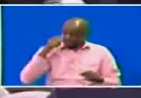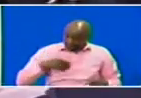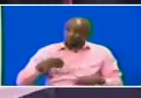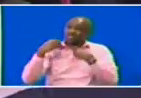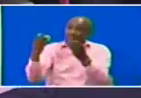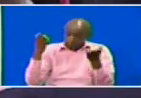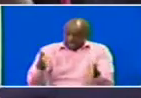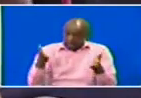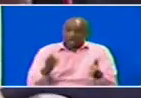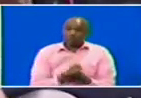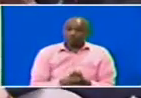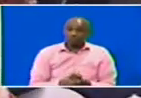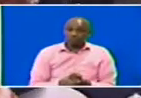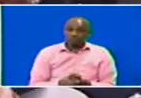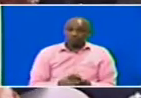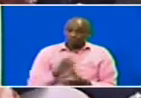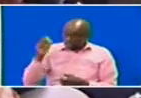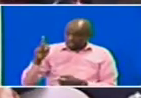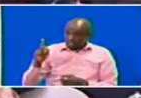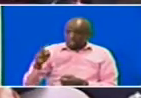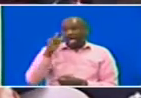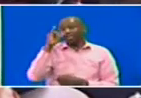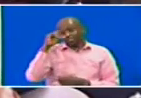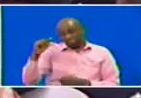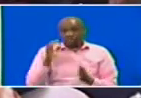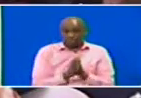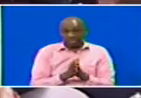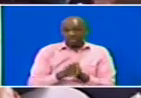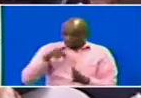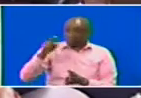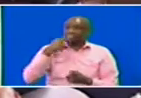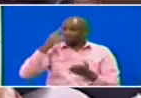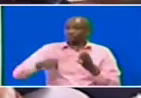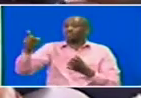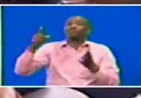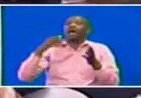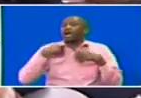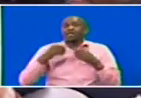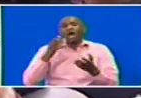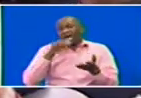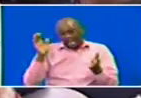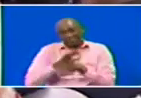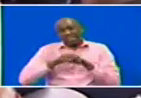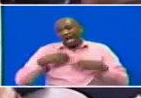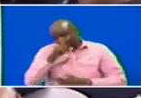tukupatie. Eh. All right? IG na DCI, semeni ni nini mumekosa?